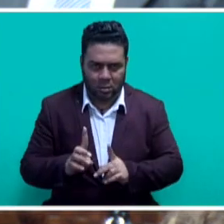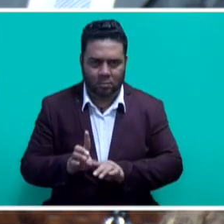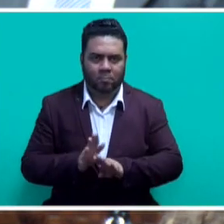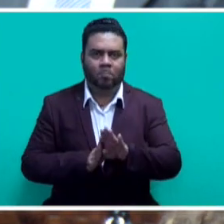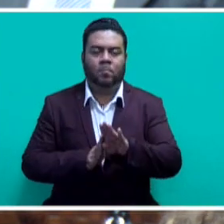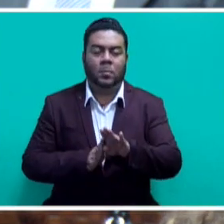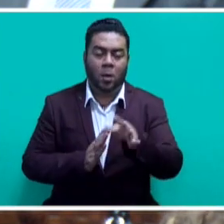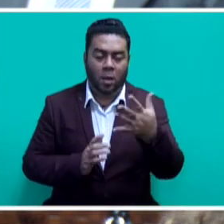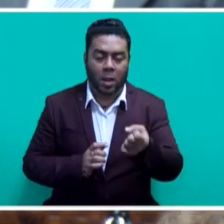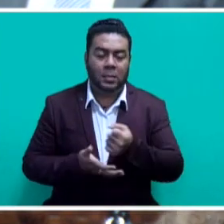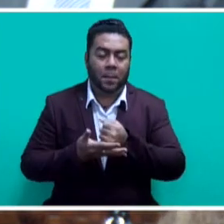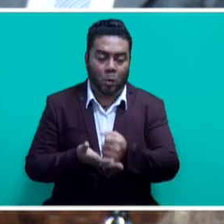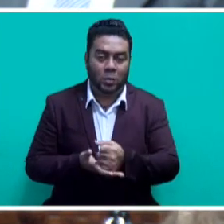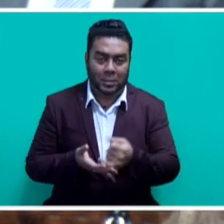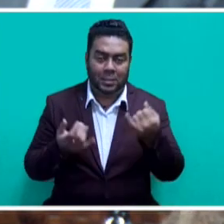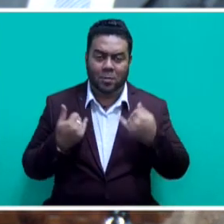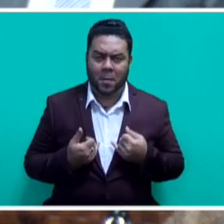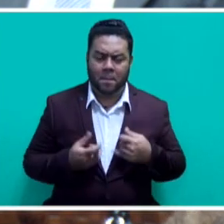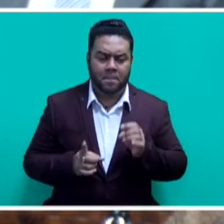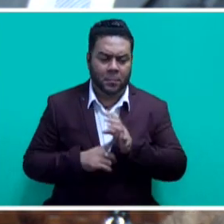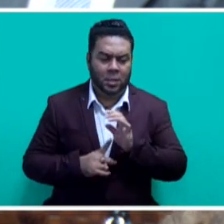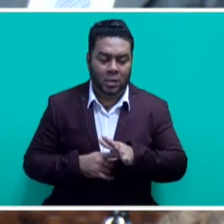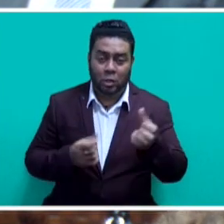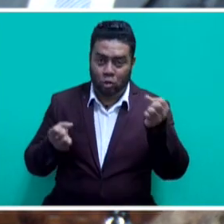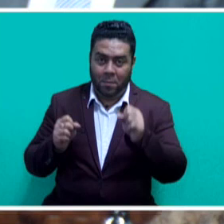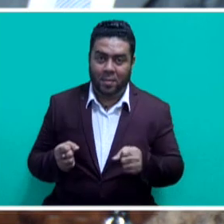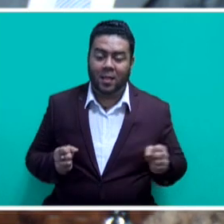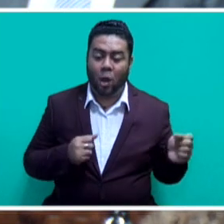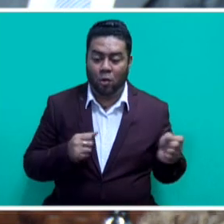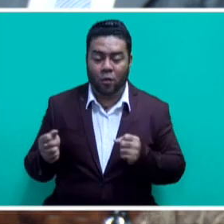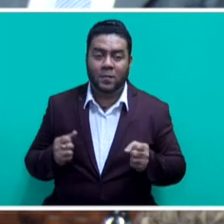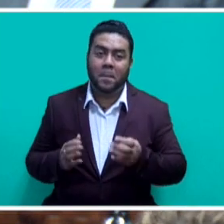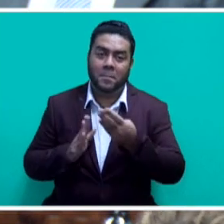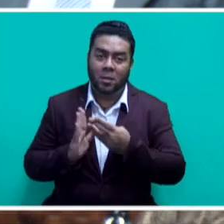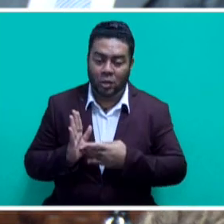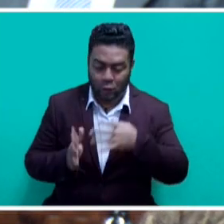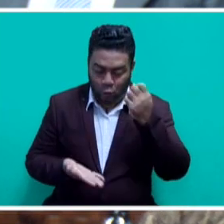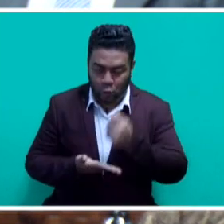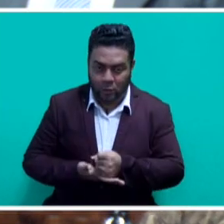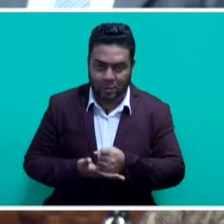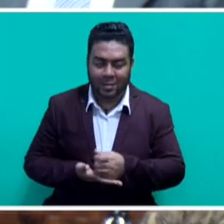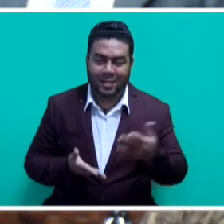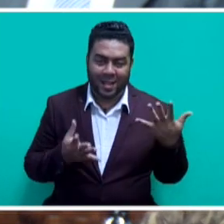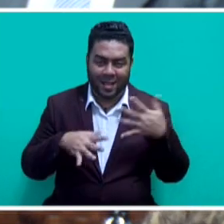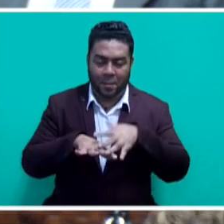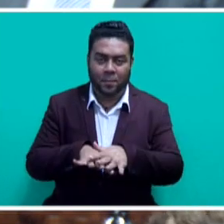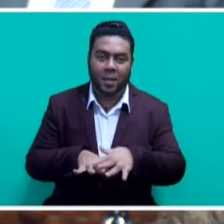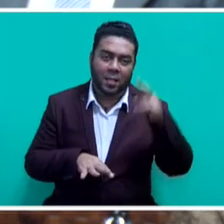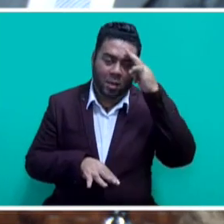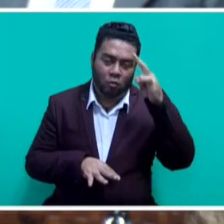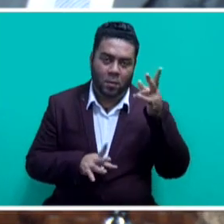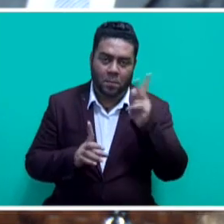His guidance and support have been instrumental in shaping the direction of this budget and ensuring its alignment with our national